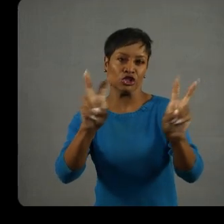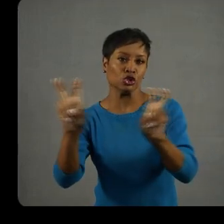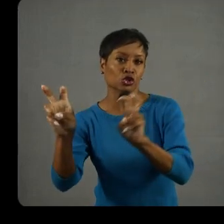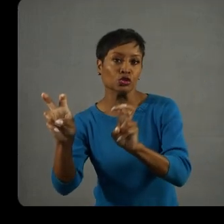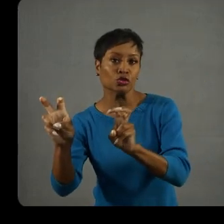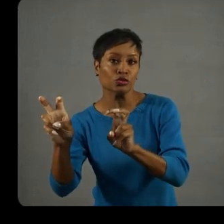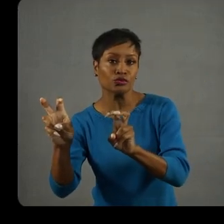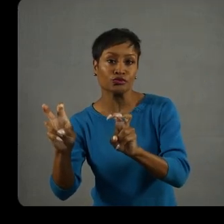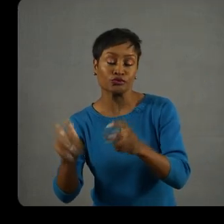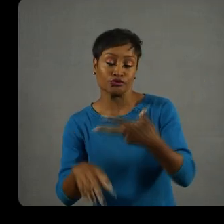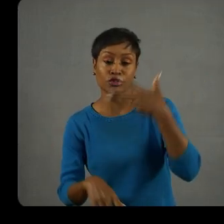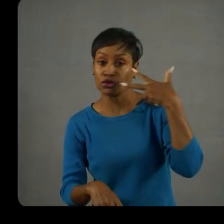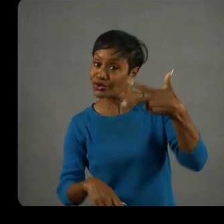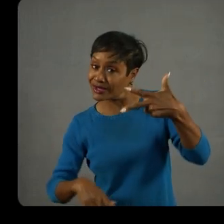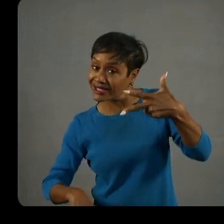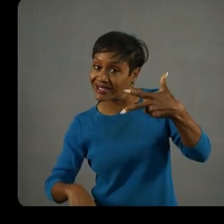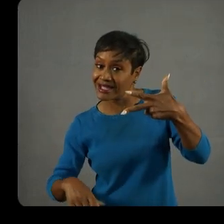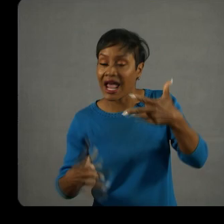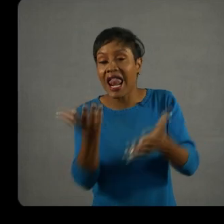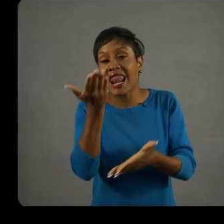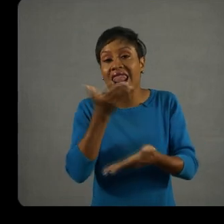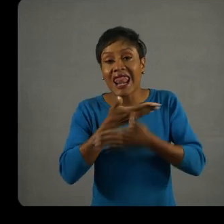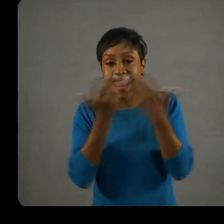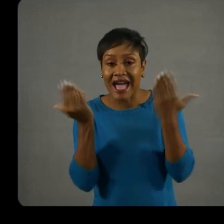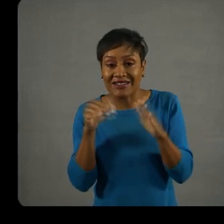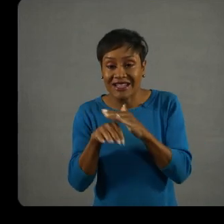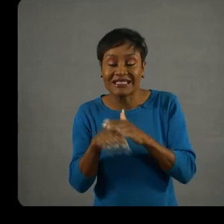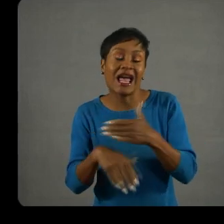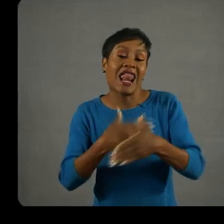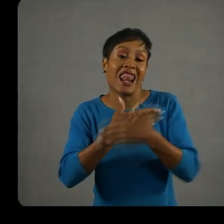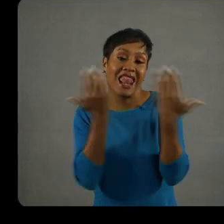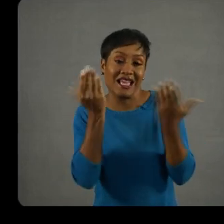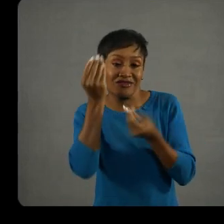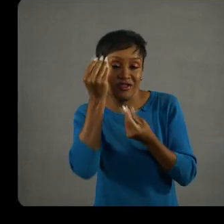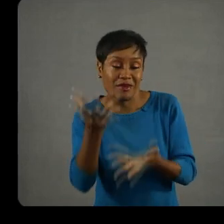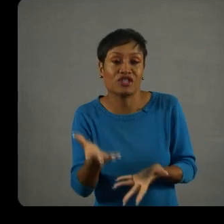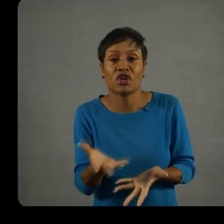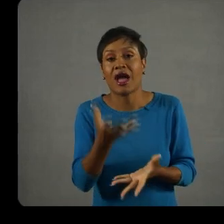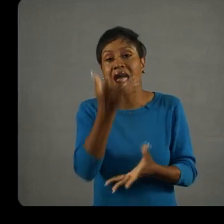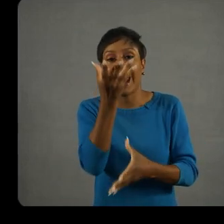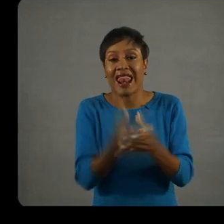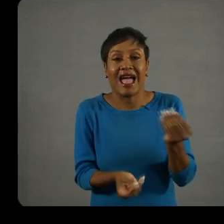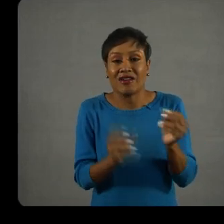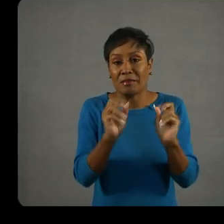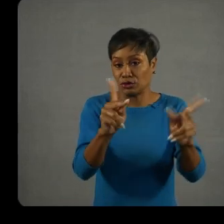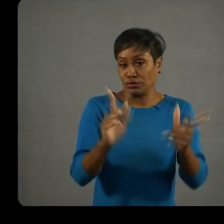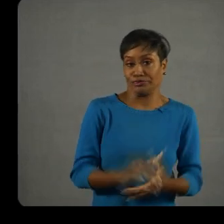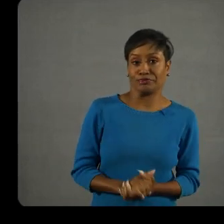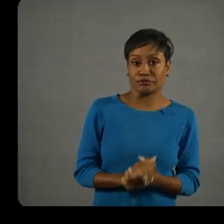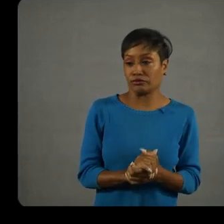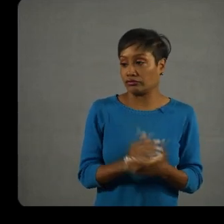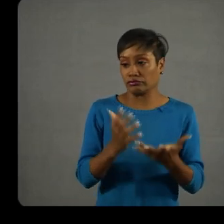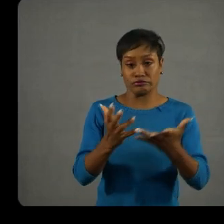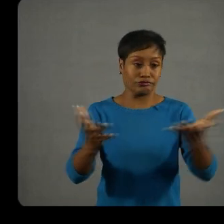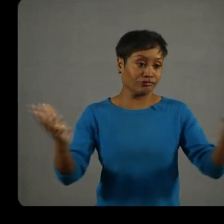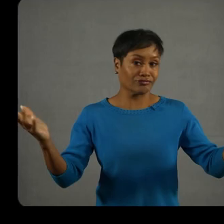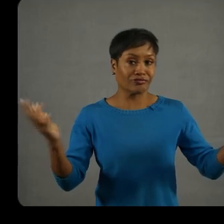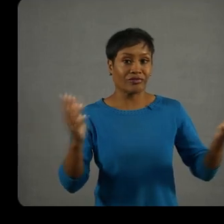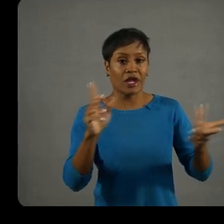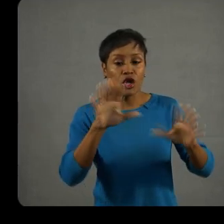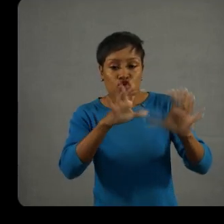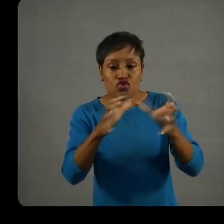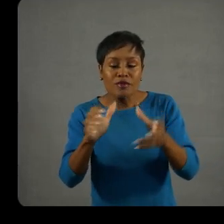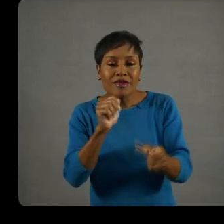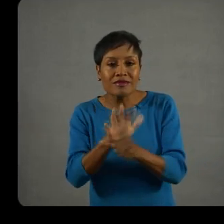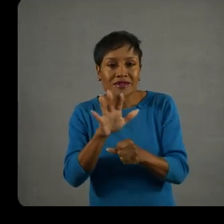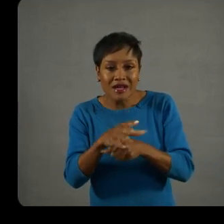which are 3 systemic issues: lack of access, lack of information, and also lack of opportunities for underserved